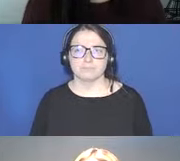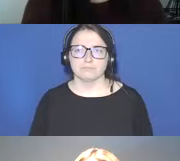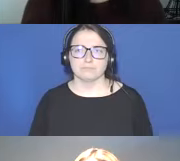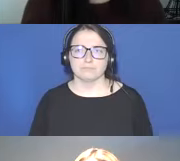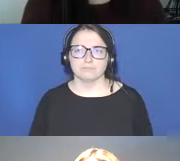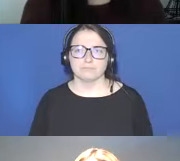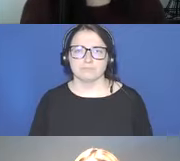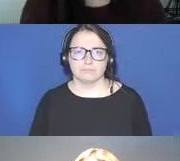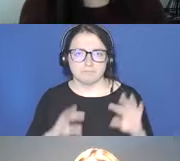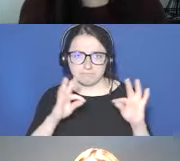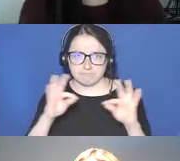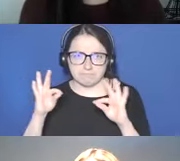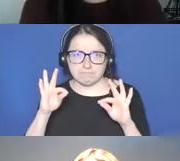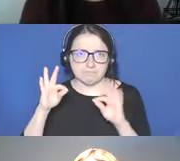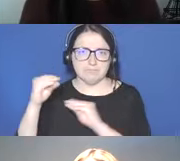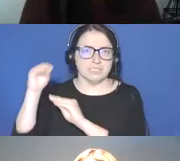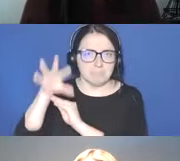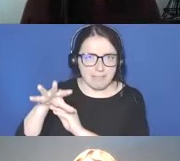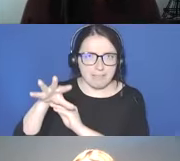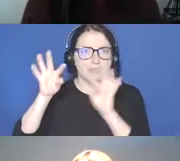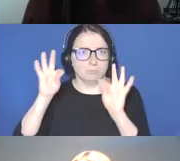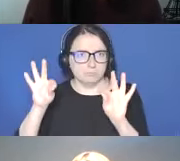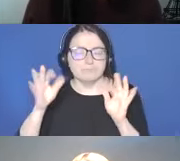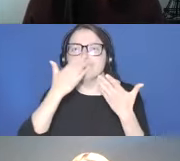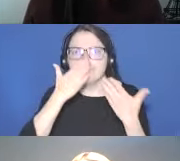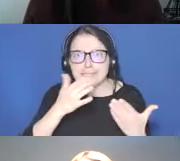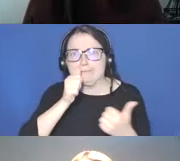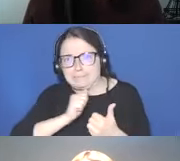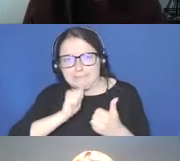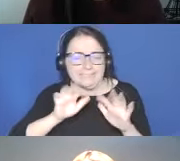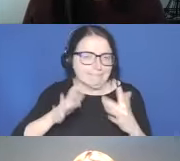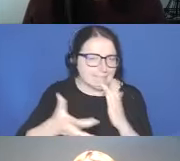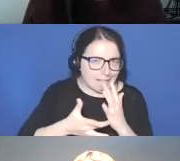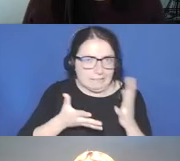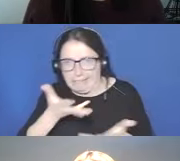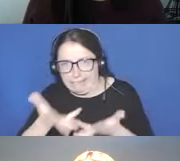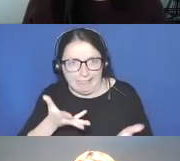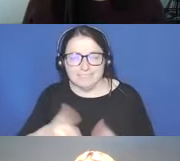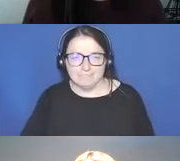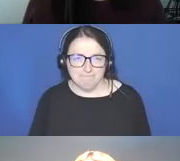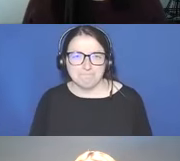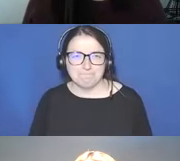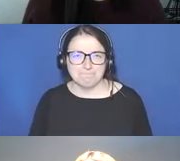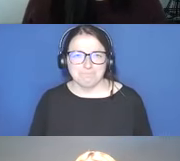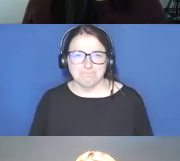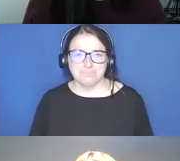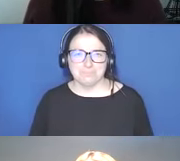Just making sure everyone's spotlighted for us. Thanks, everybody, for your patience with technology. All right.